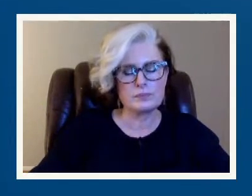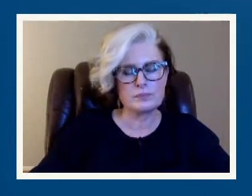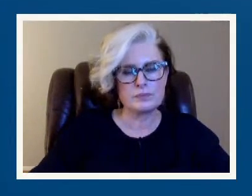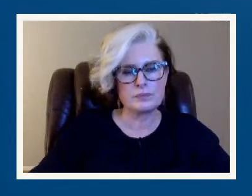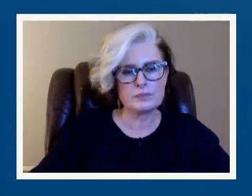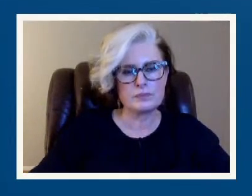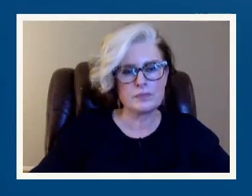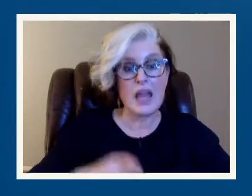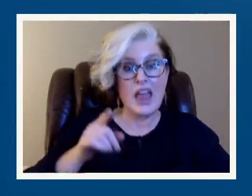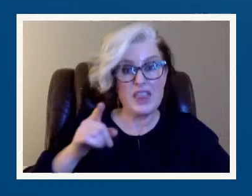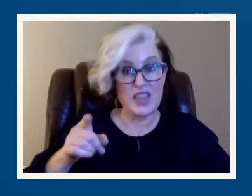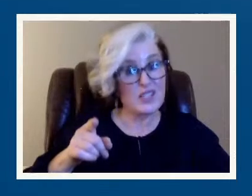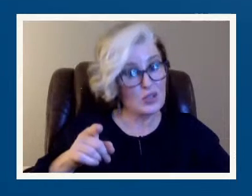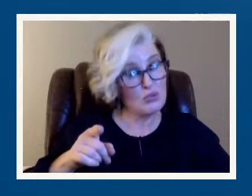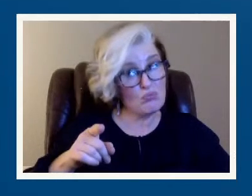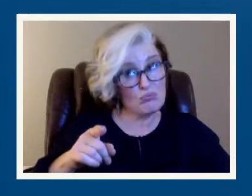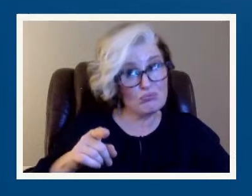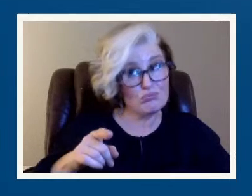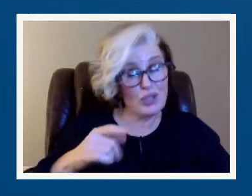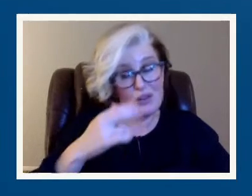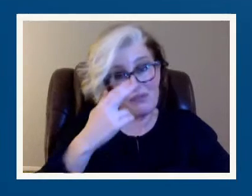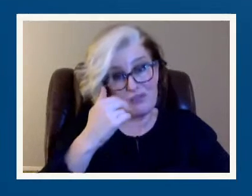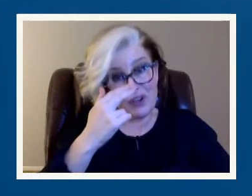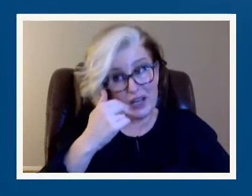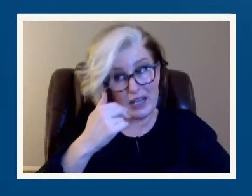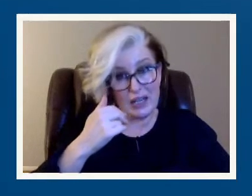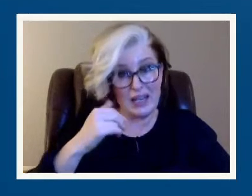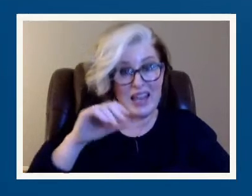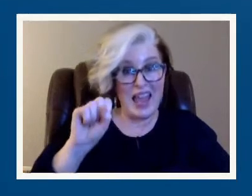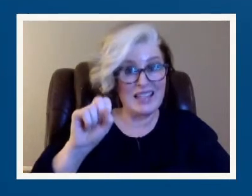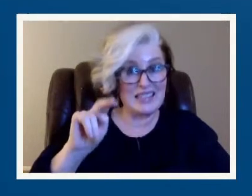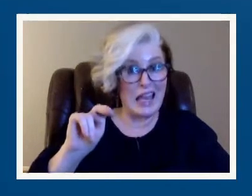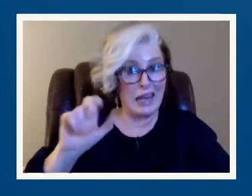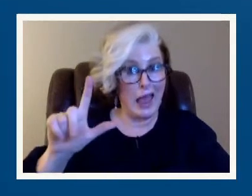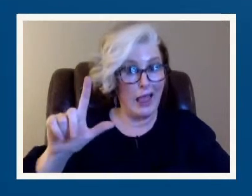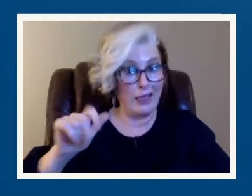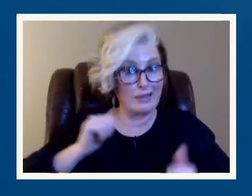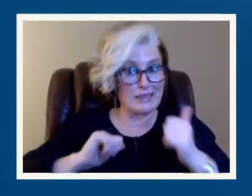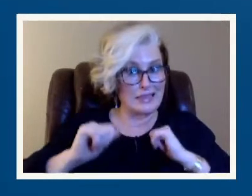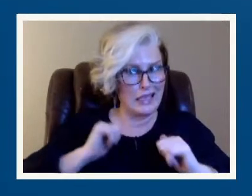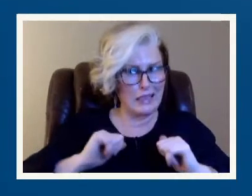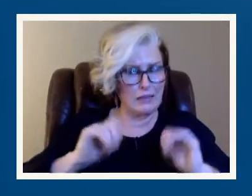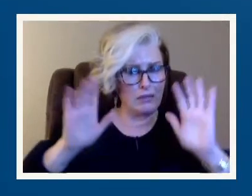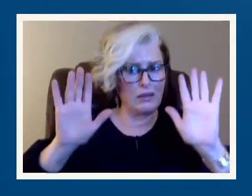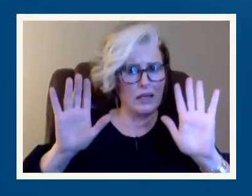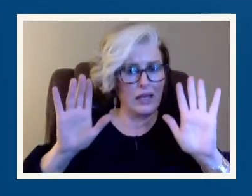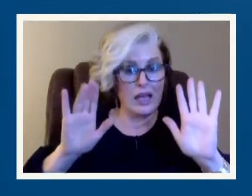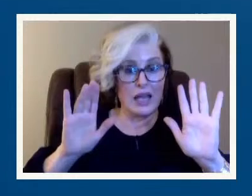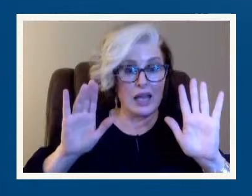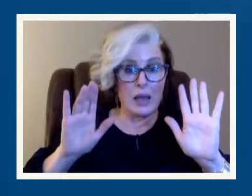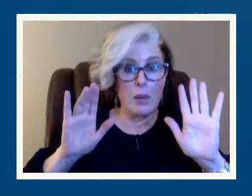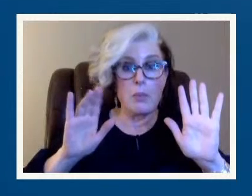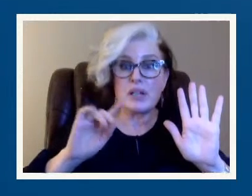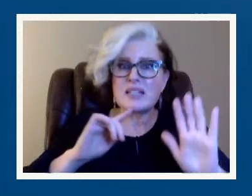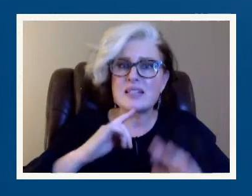this would be funny, it would be an SNL skit if it weren't so